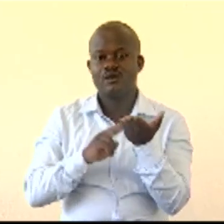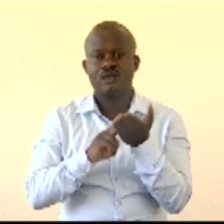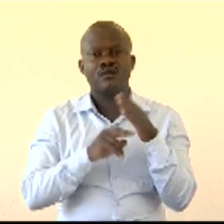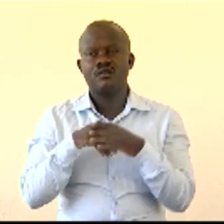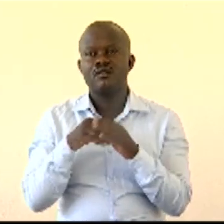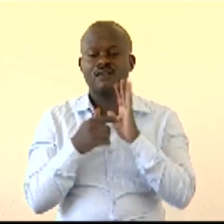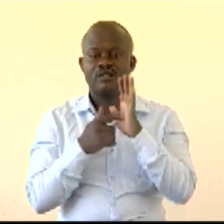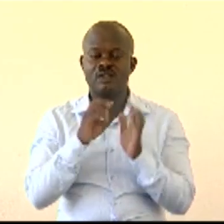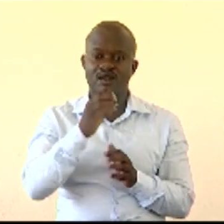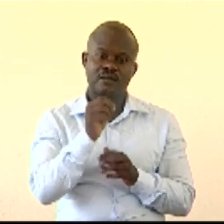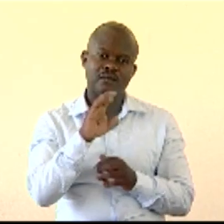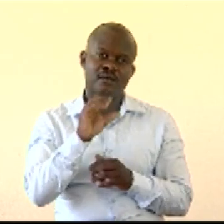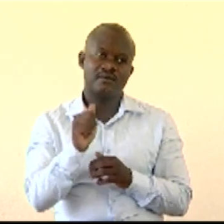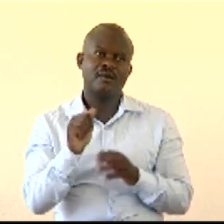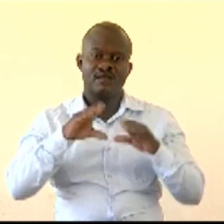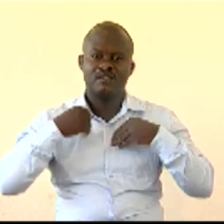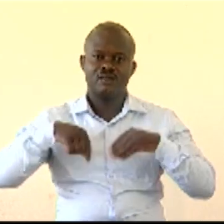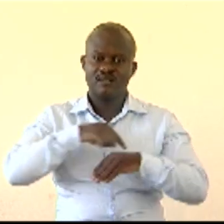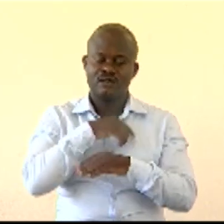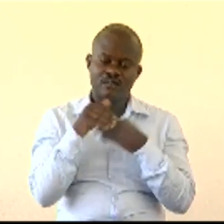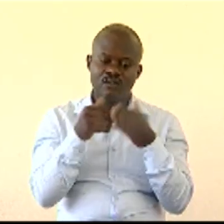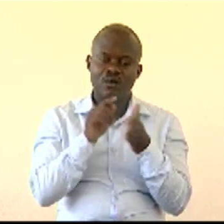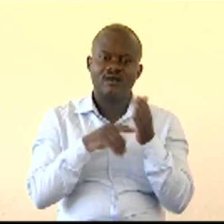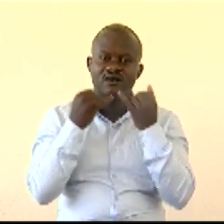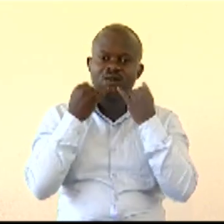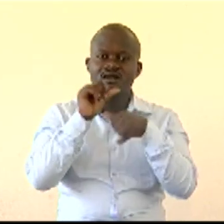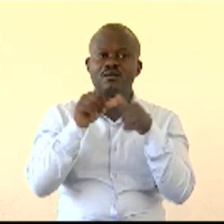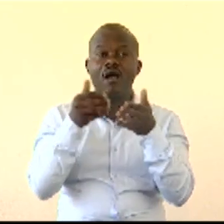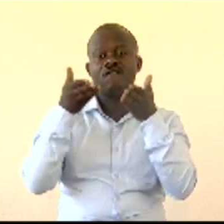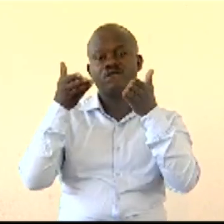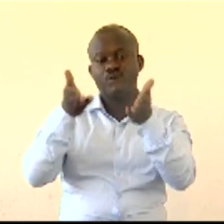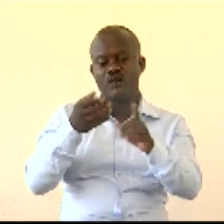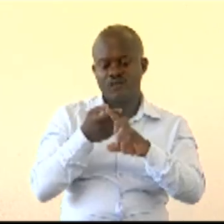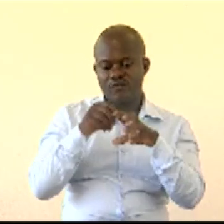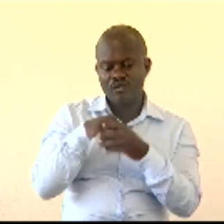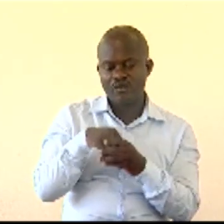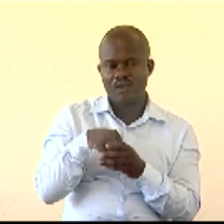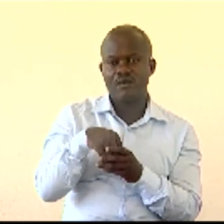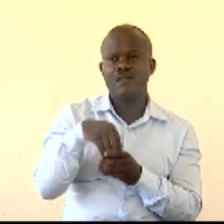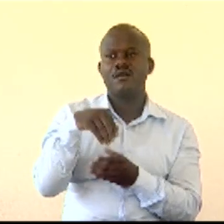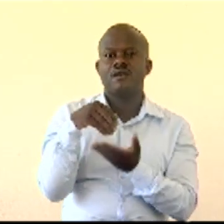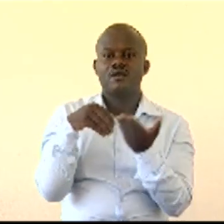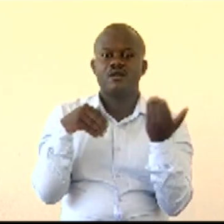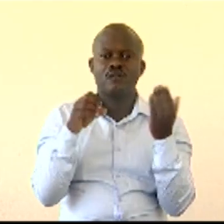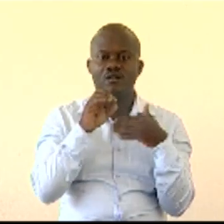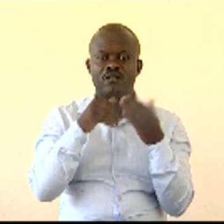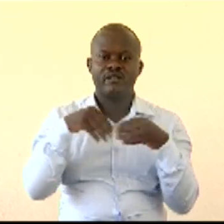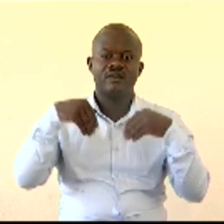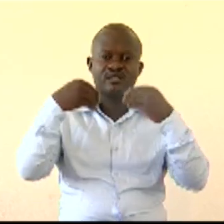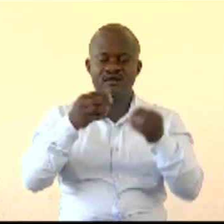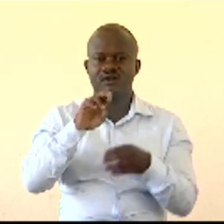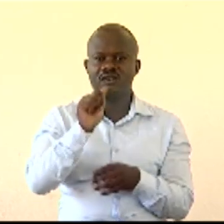a chemical reaction, let us study what information is available from the balanced chemical equation of a given